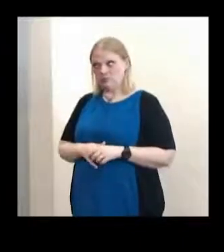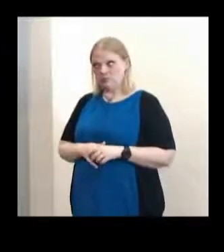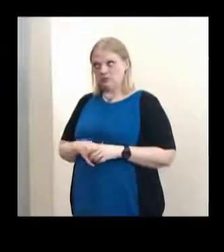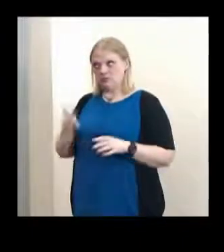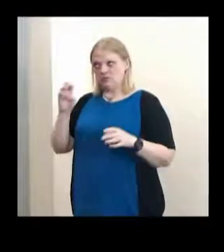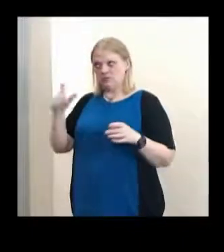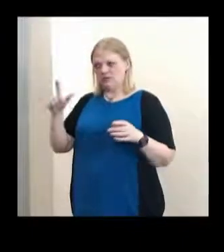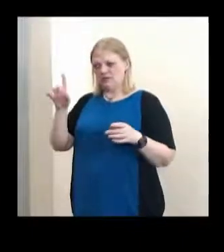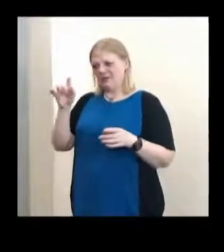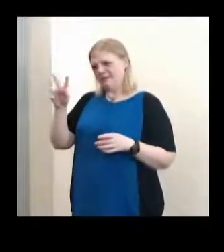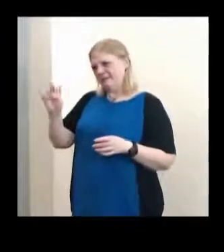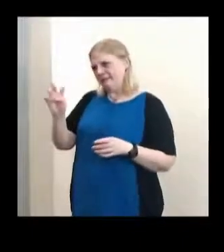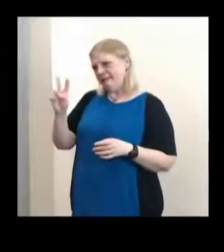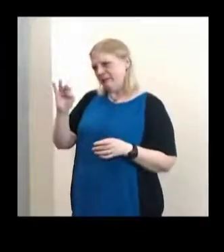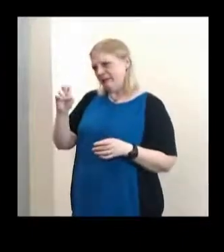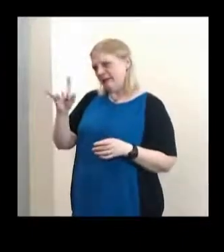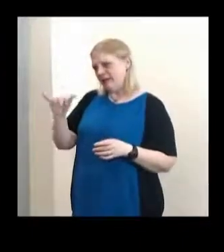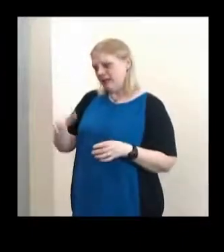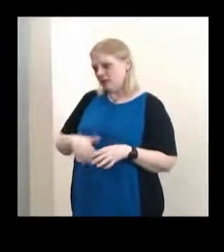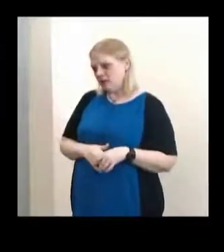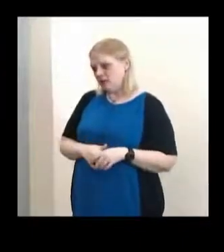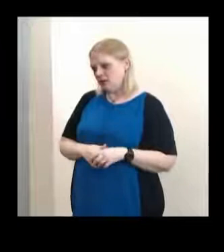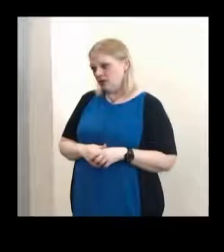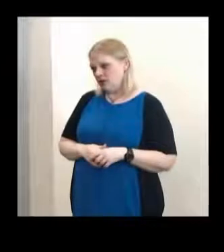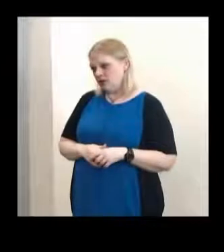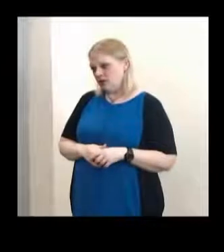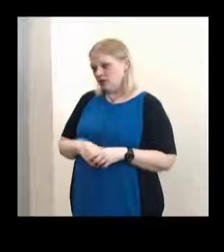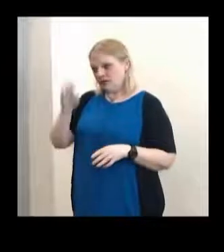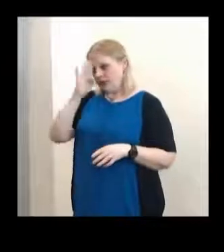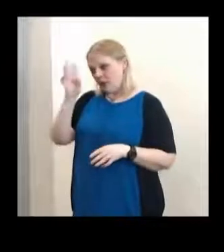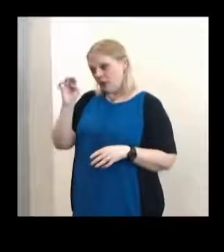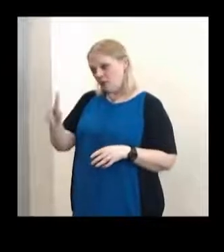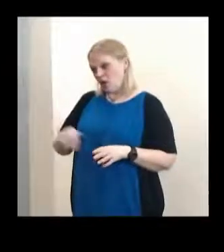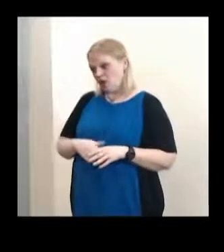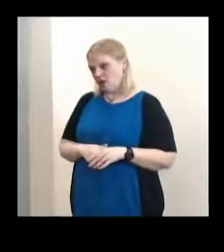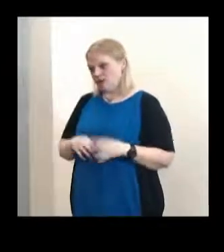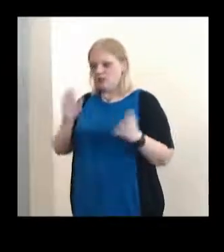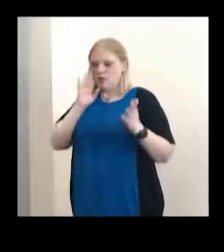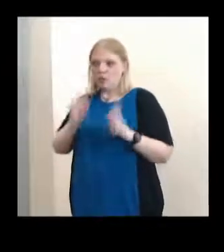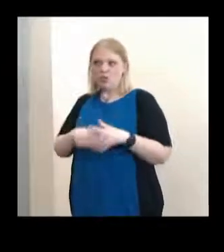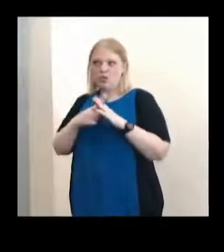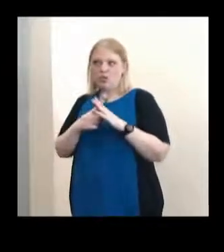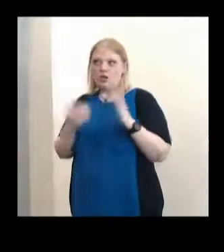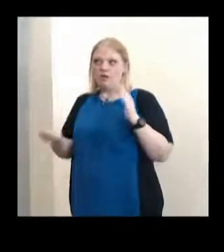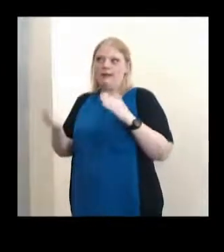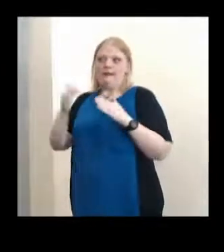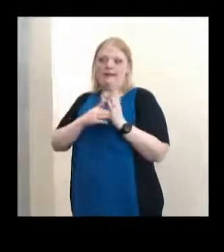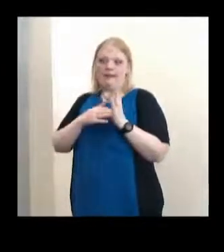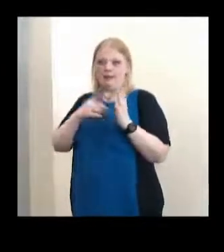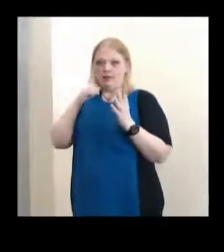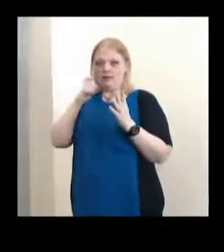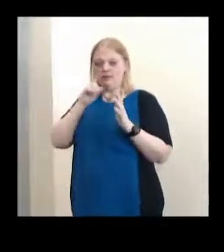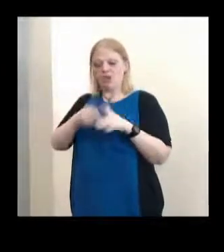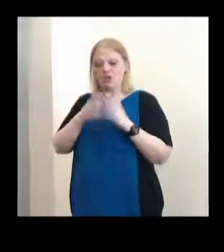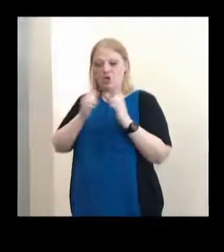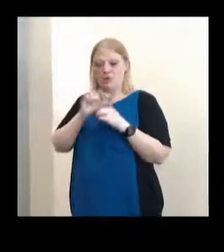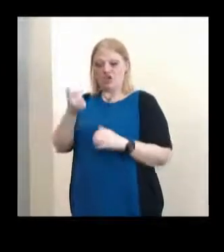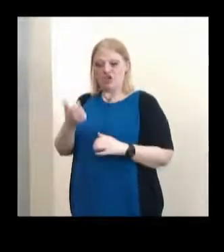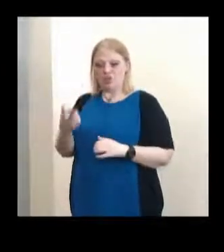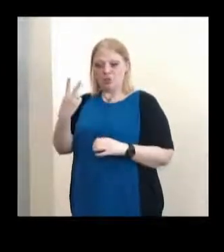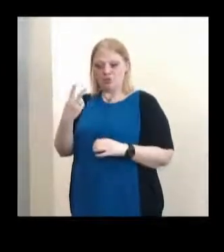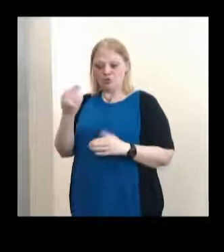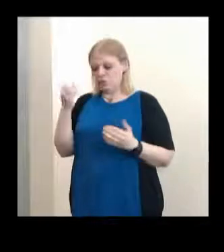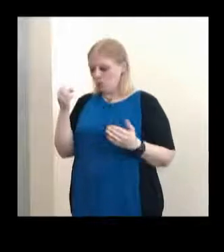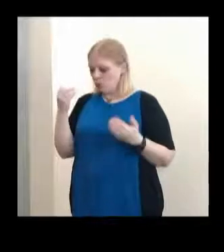Well, was that Dave McKinley? Hi, Mark. I did. Well, we'll start at the top again because I think I started with Channel 2,